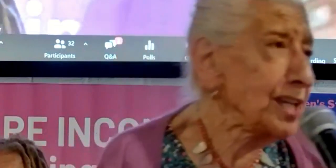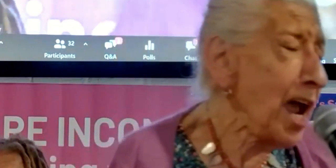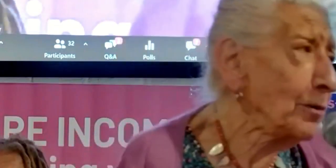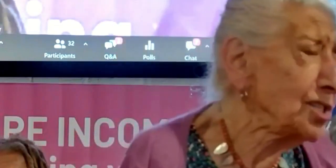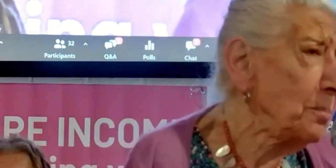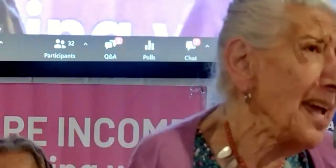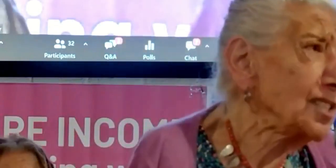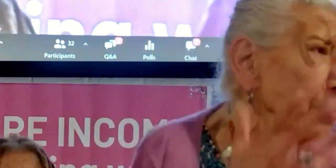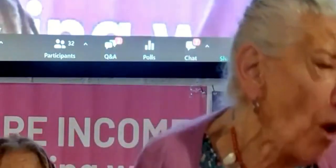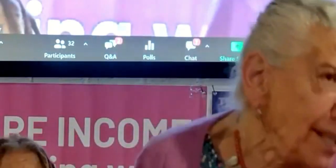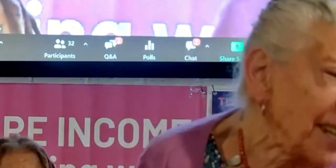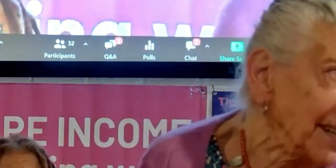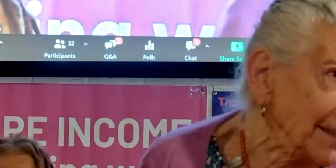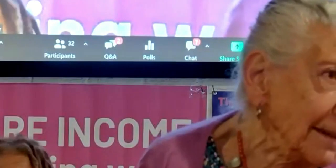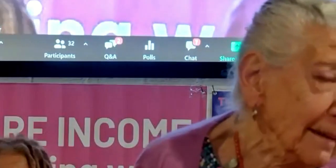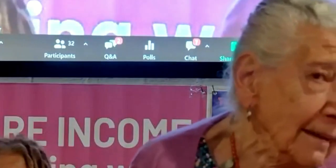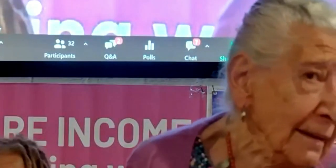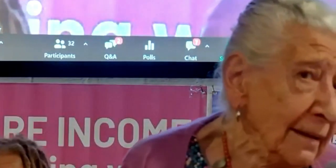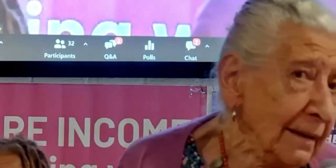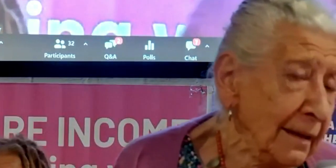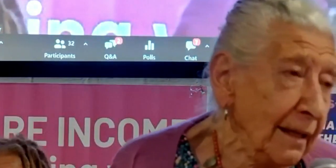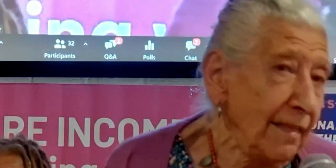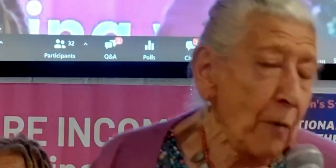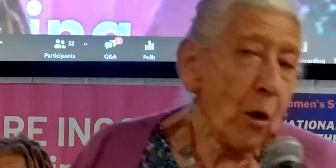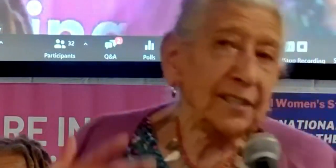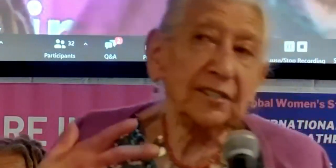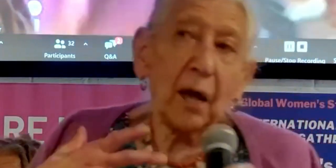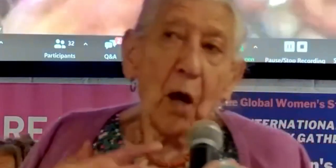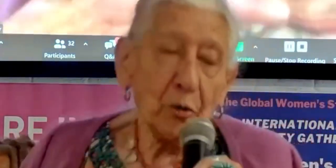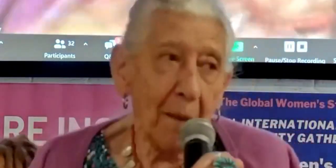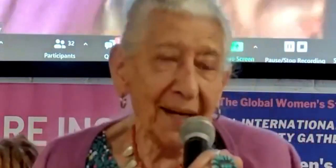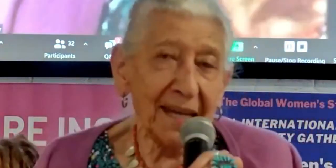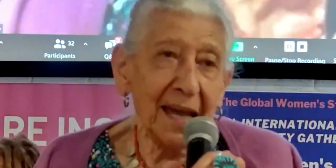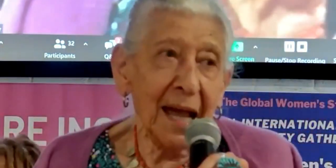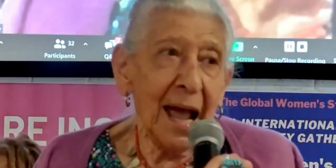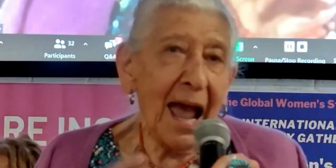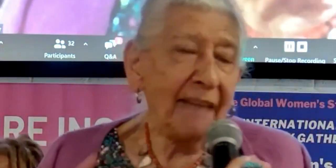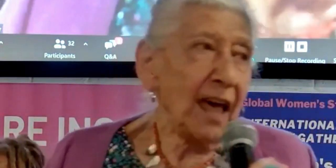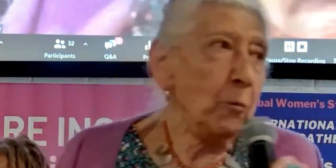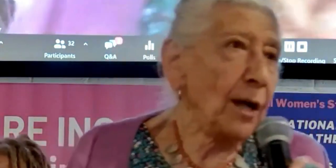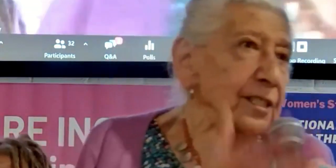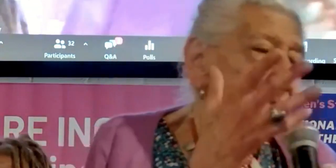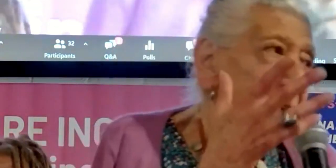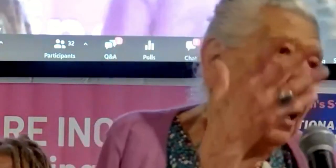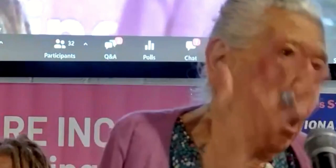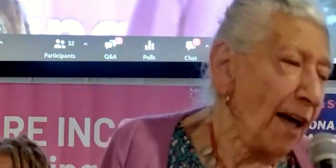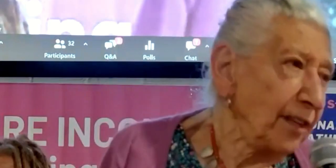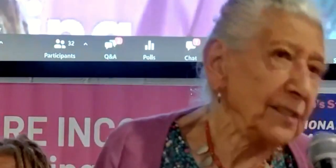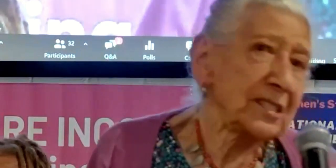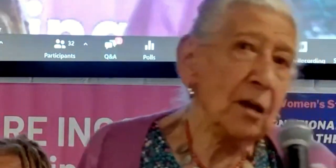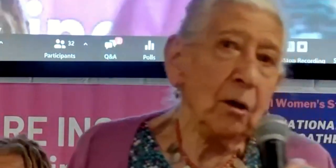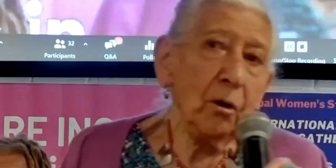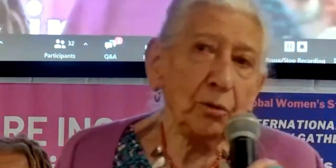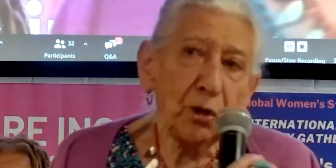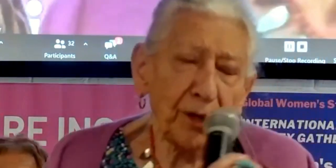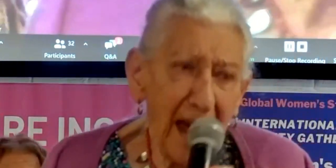want those carers to be exploited. They wanted their own money, and they wanted